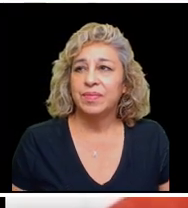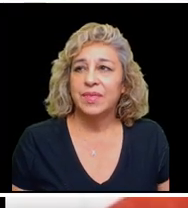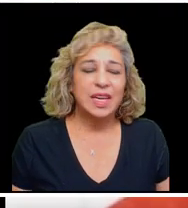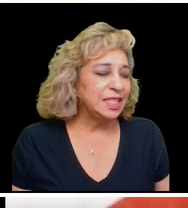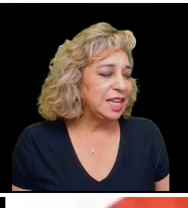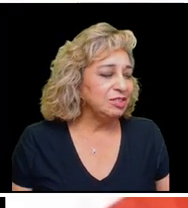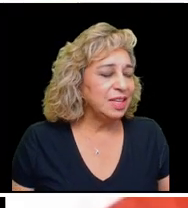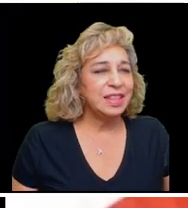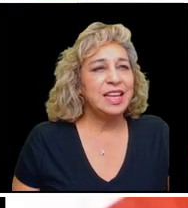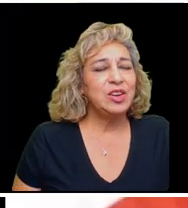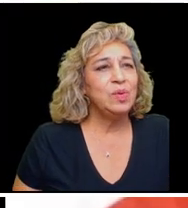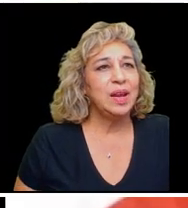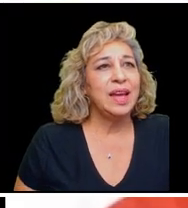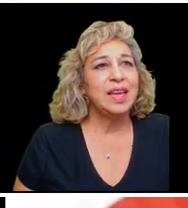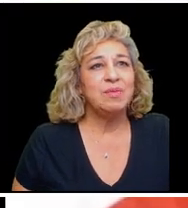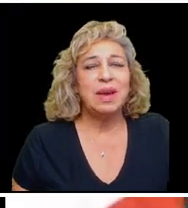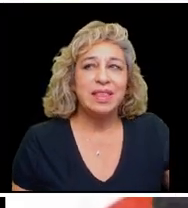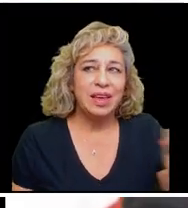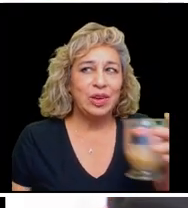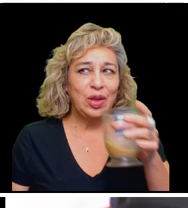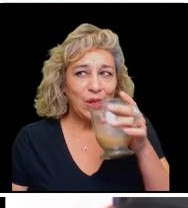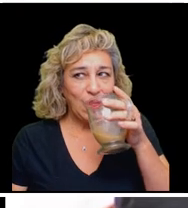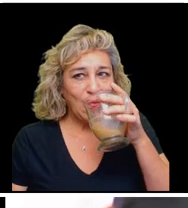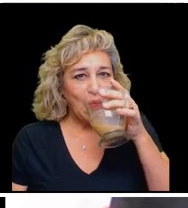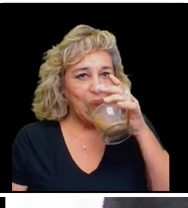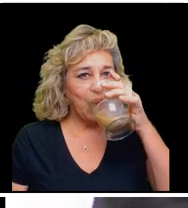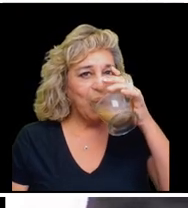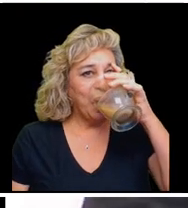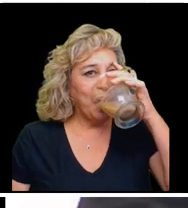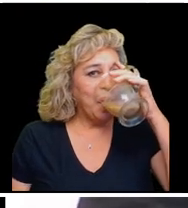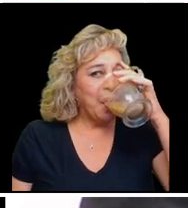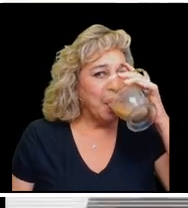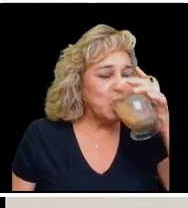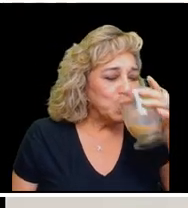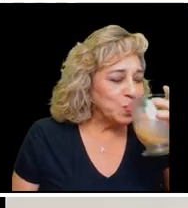it sounds like they don't like him I think